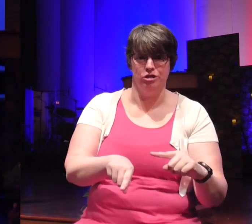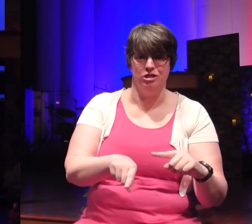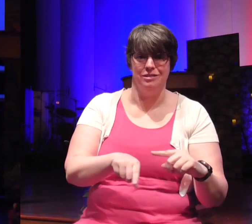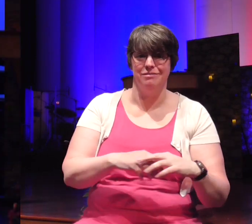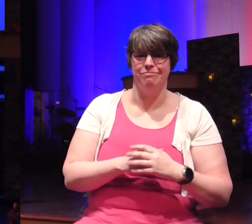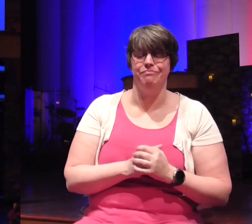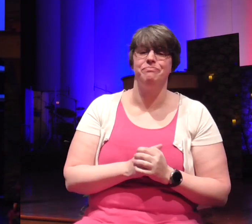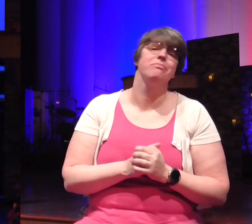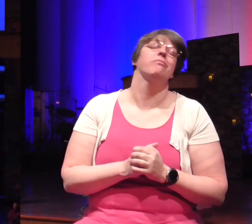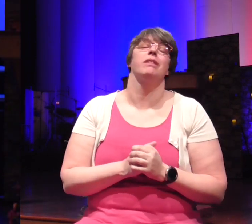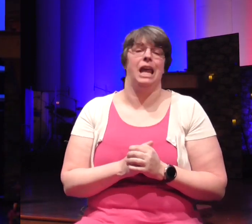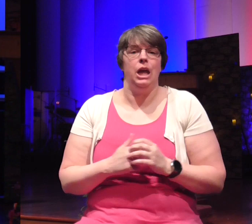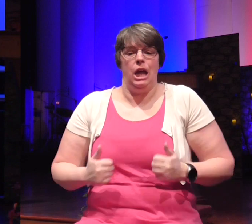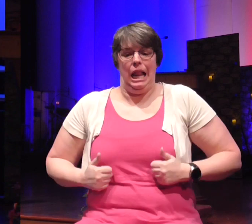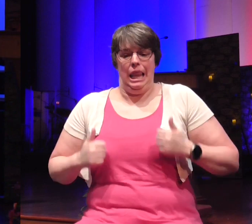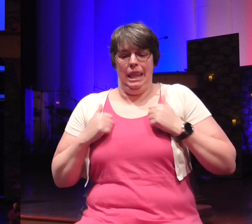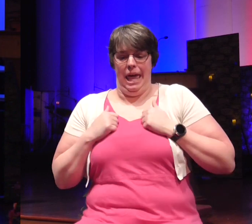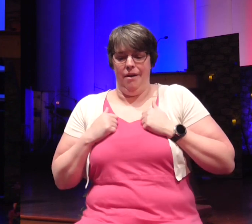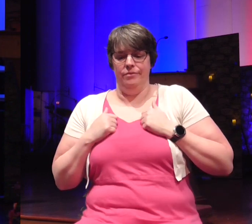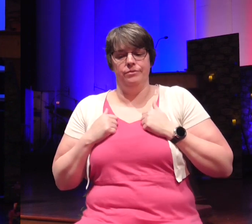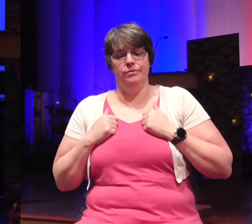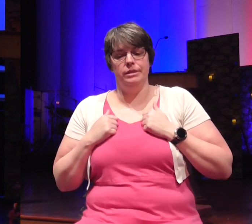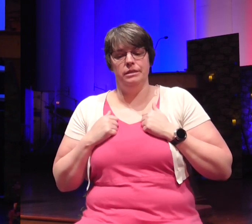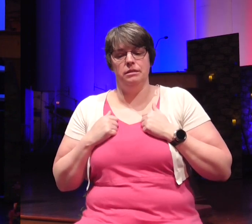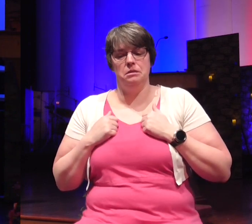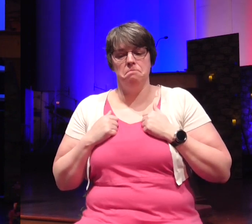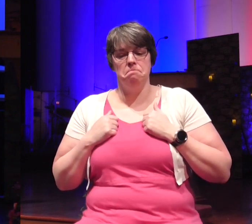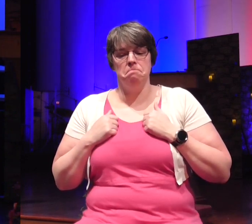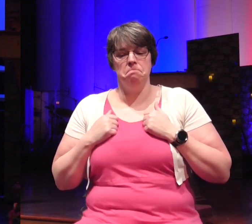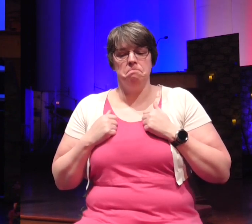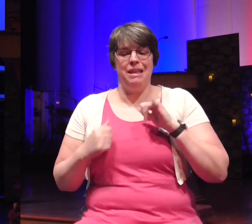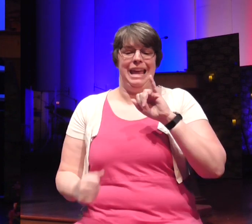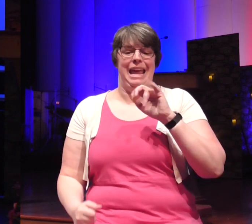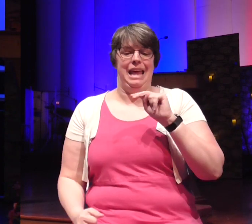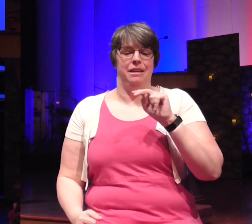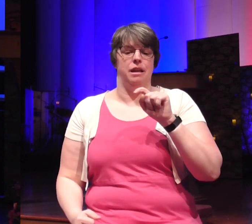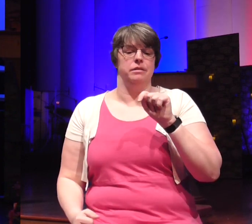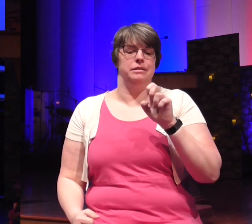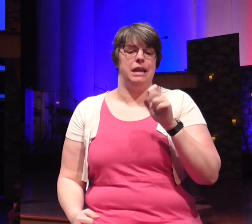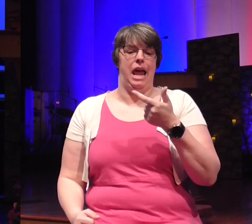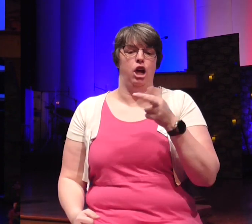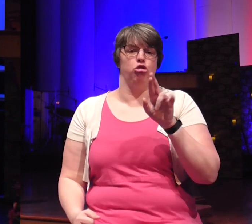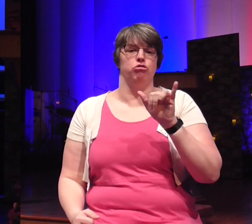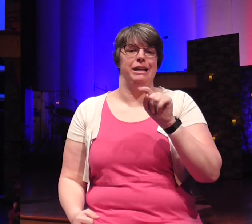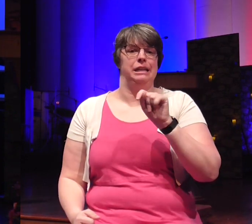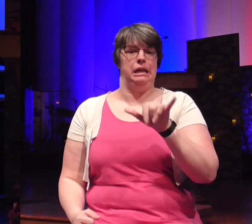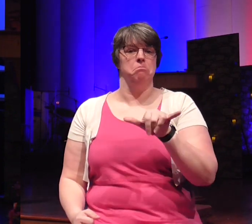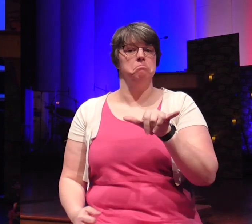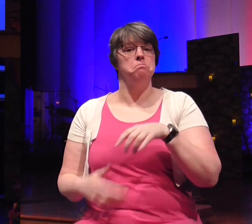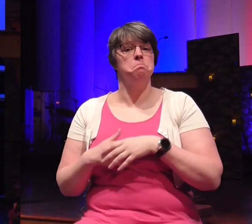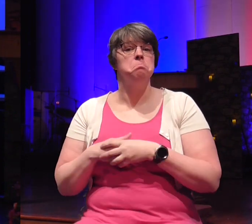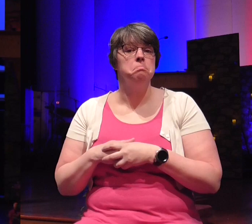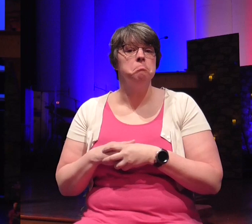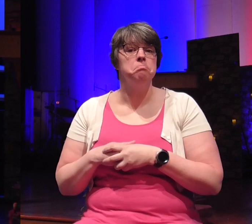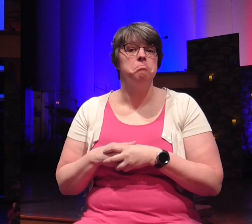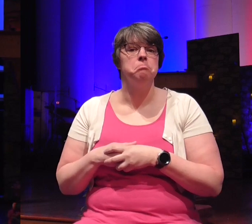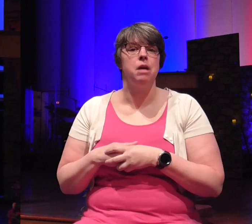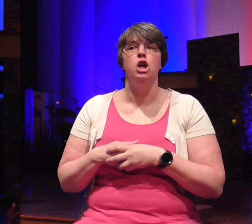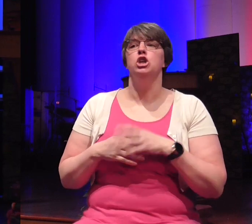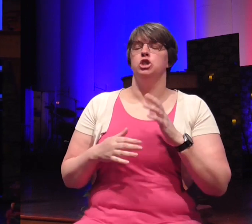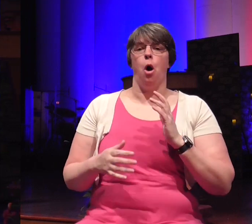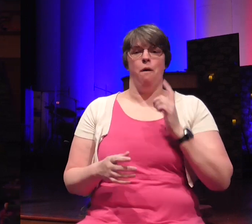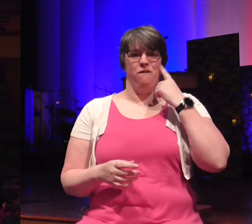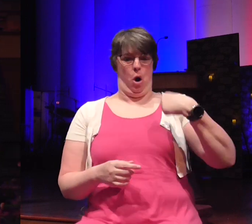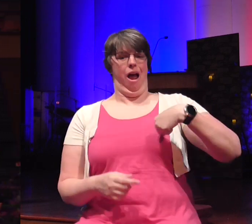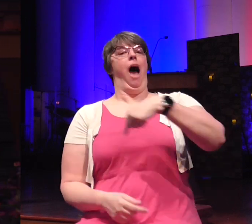It was living in integrity with the truth that he was about. The heart calls each of us, maybe not to lay down our lives like that,